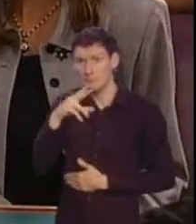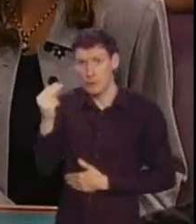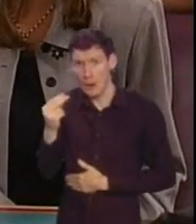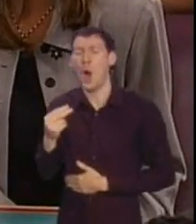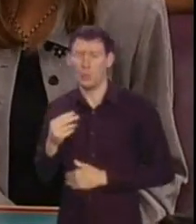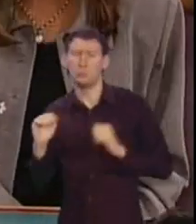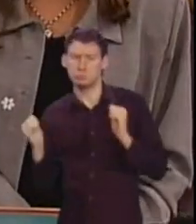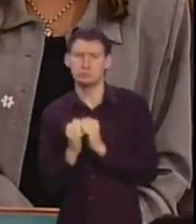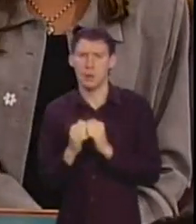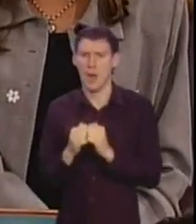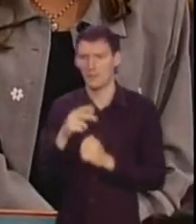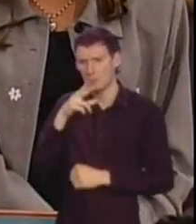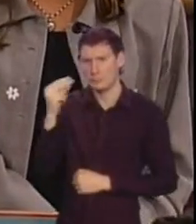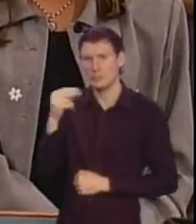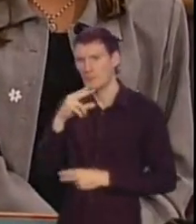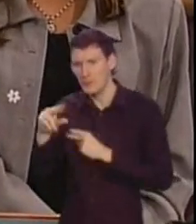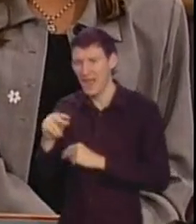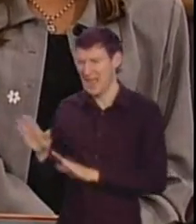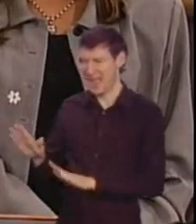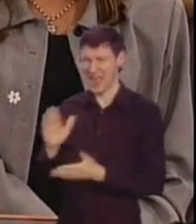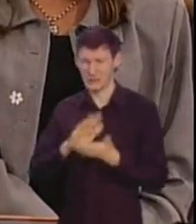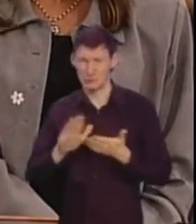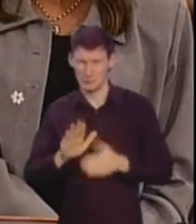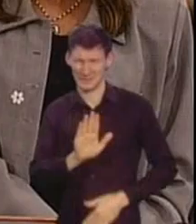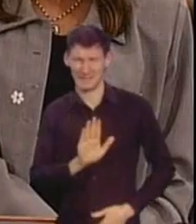Oh, merci beaucoup. Excusez me.